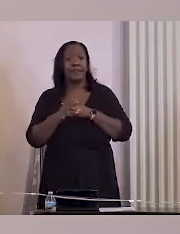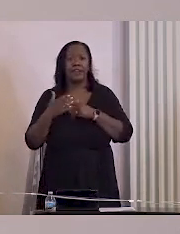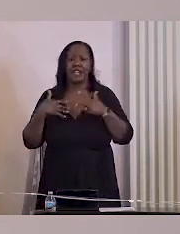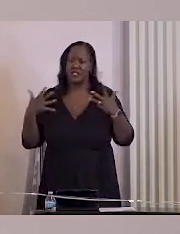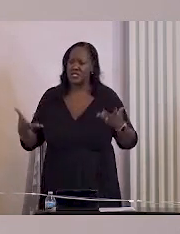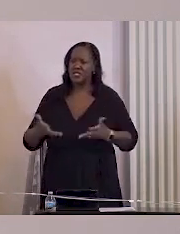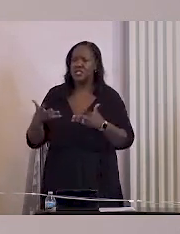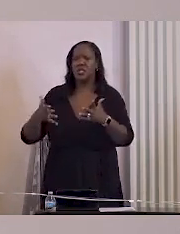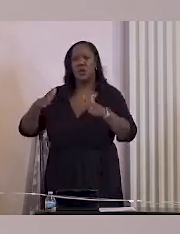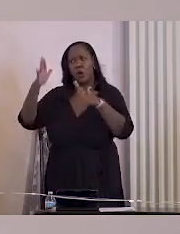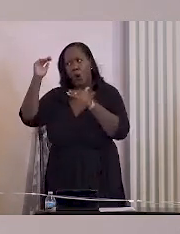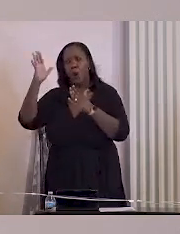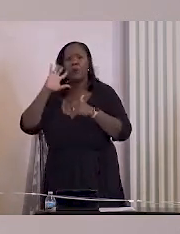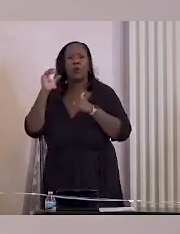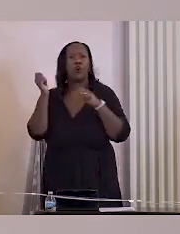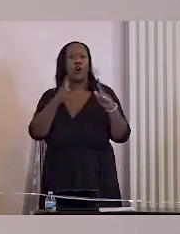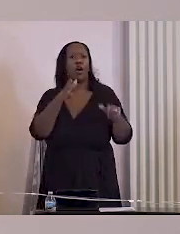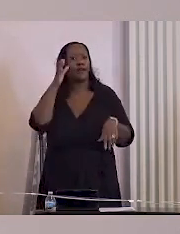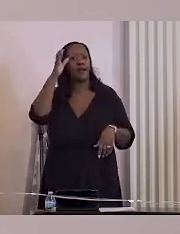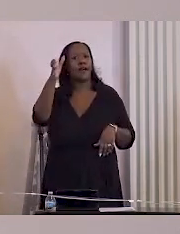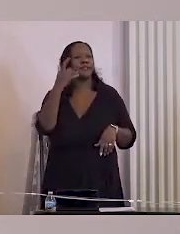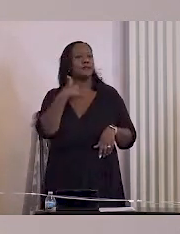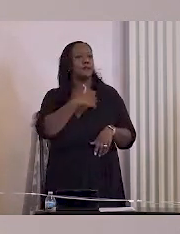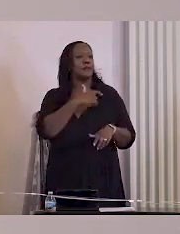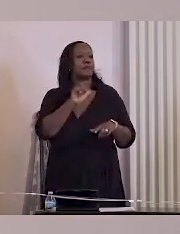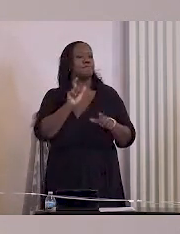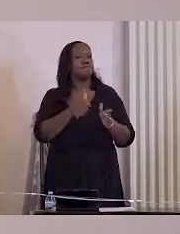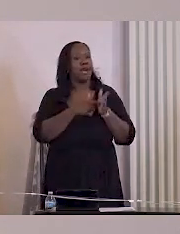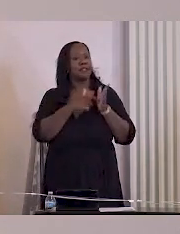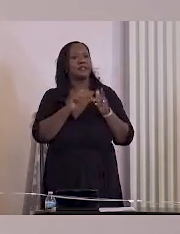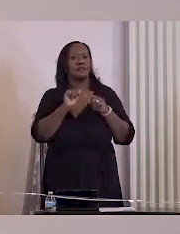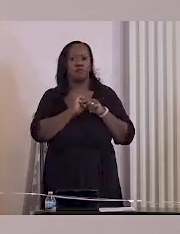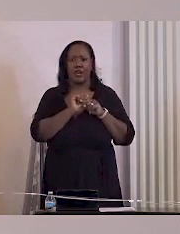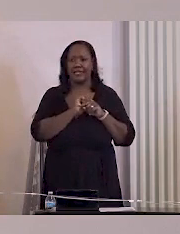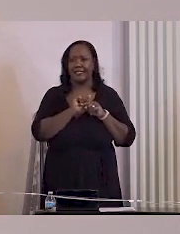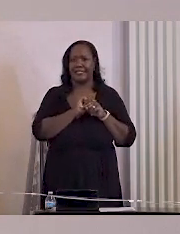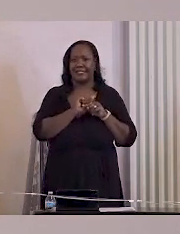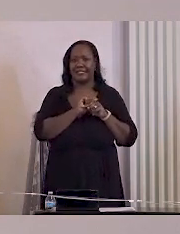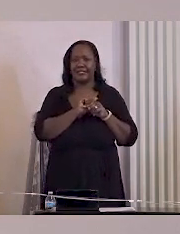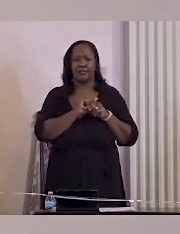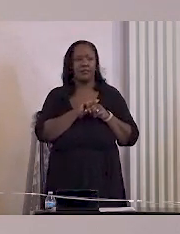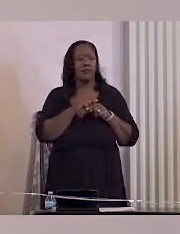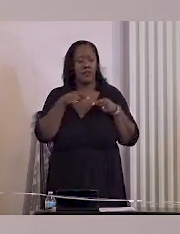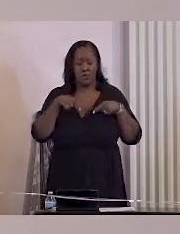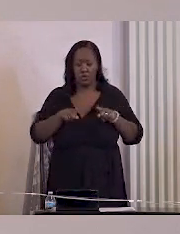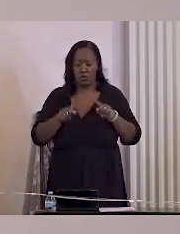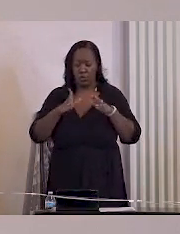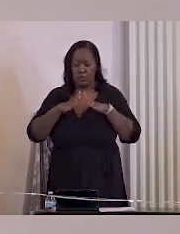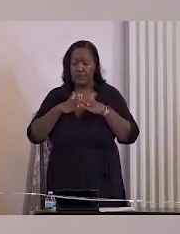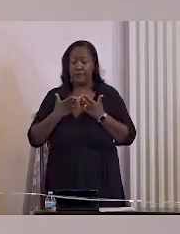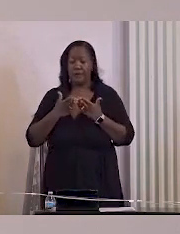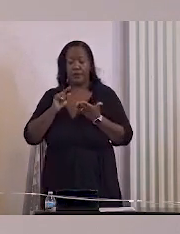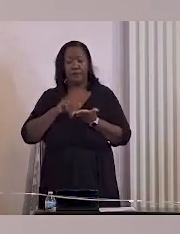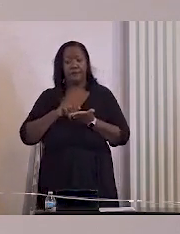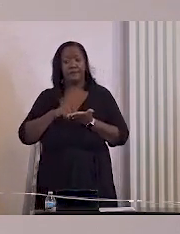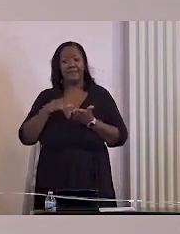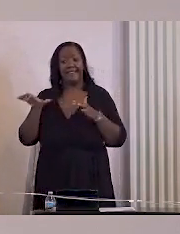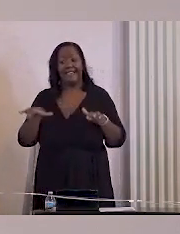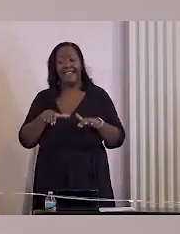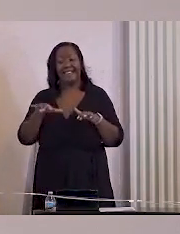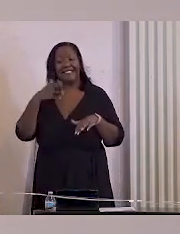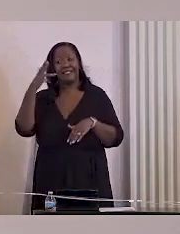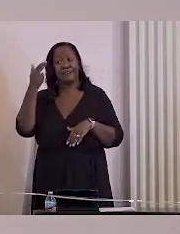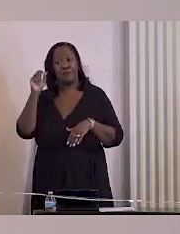to hope are all concepts that require us to practice an active hope. Throughout the book, Act of Hope, How to Face the